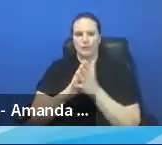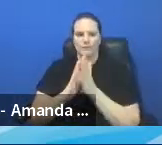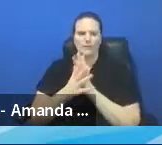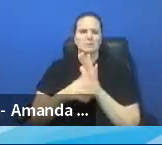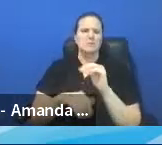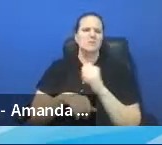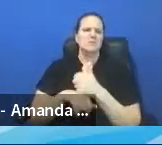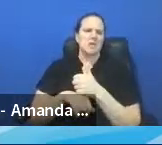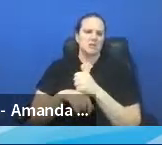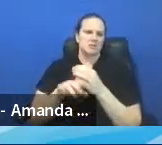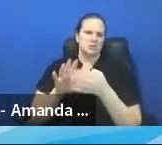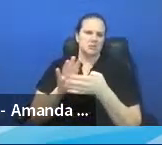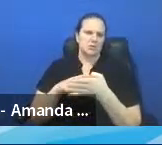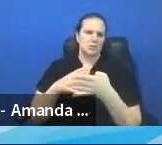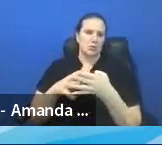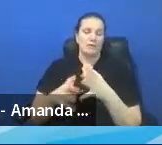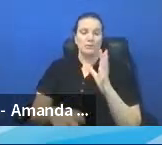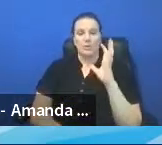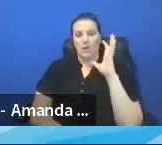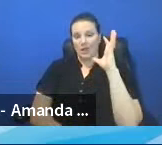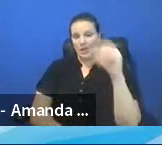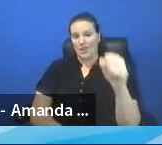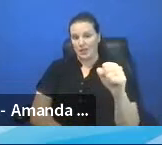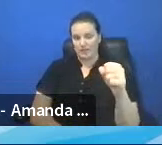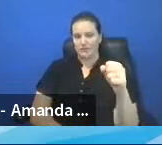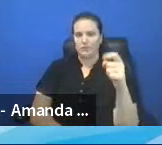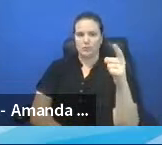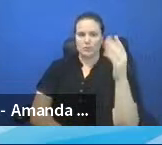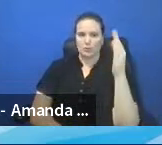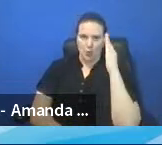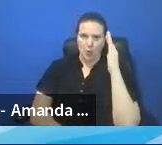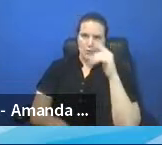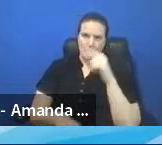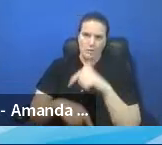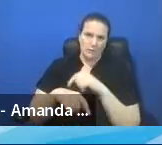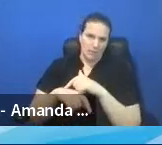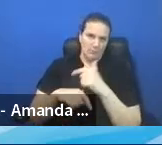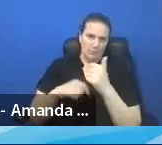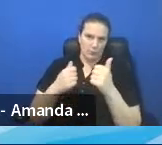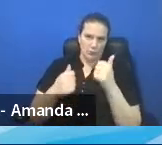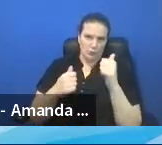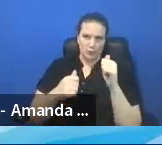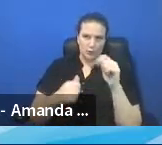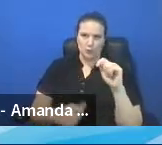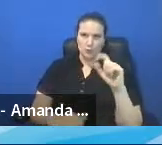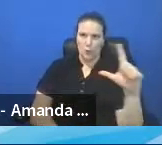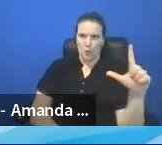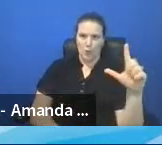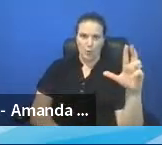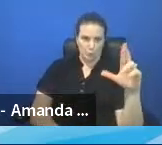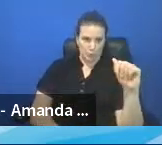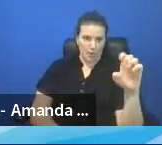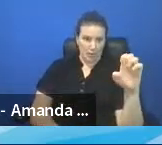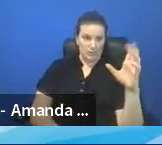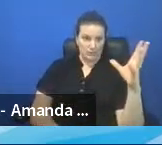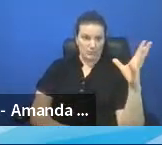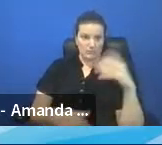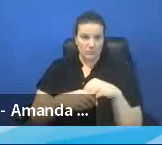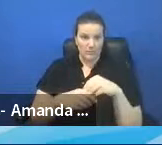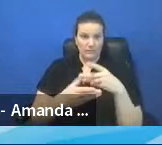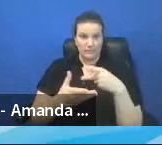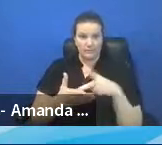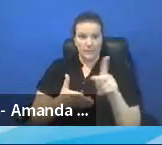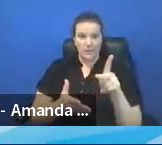schedule. So when you walk out the door, based on the time of day, what toll rate you will pay.